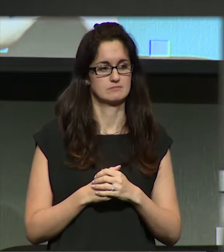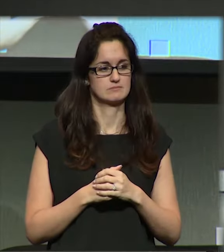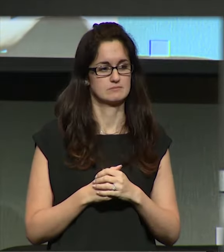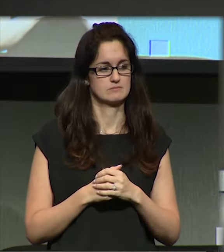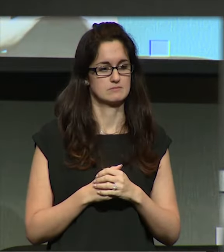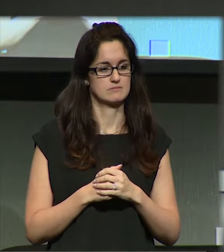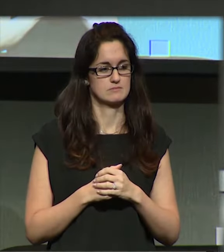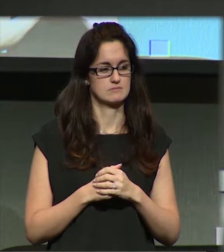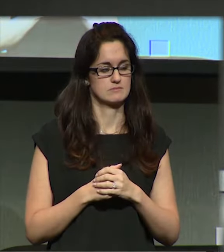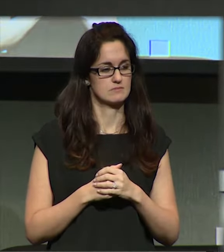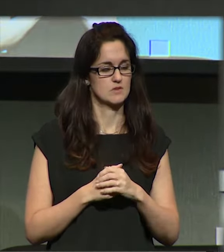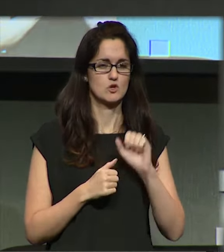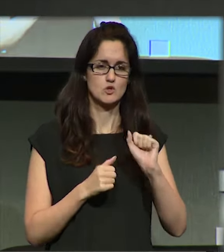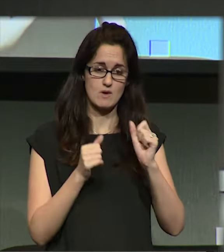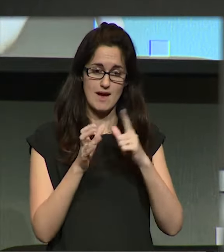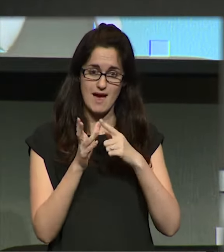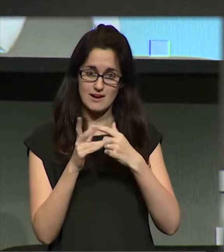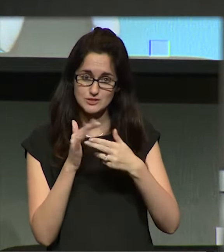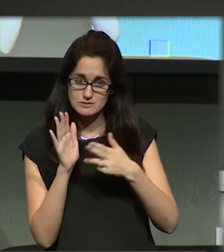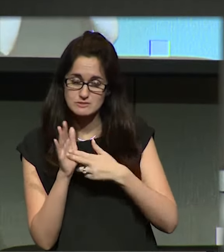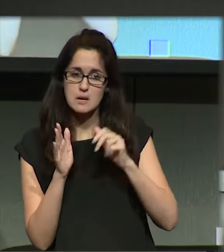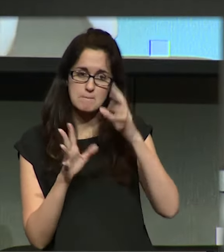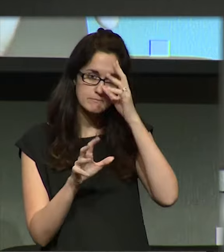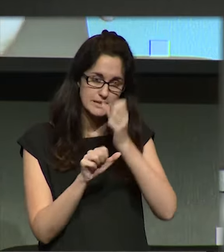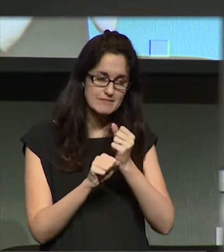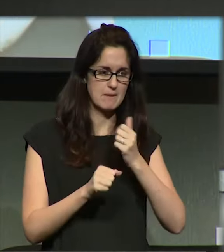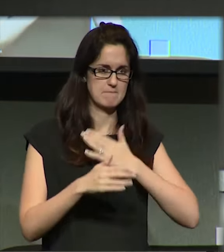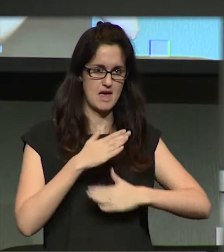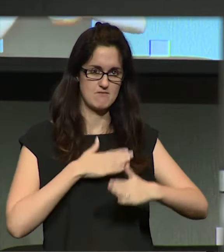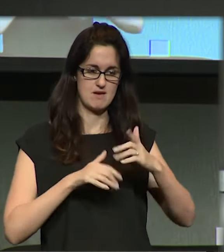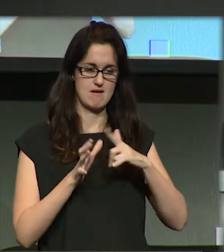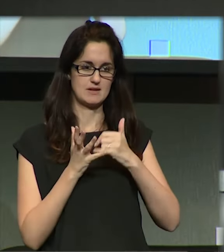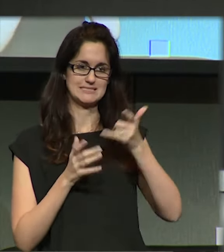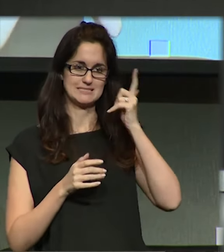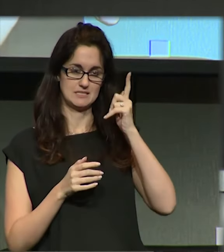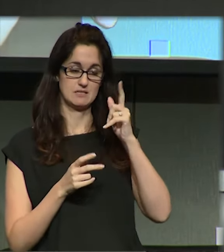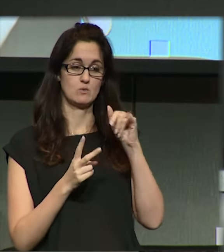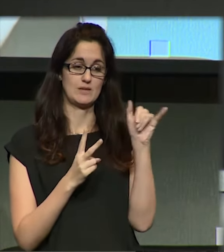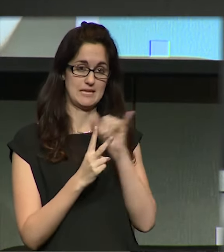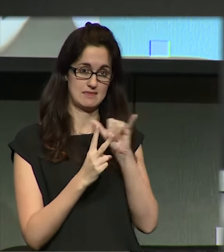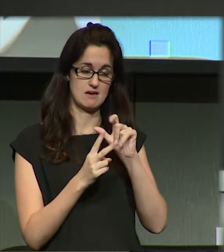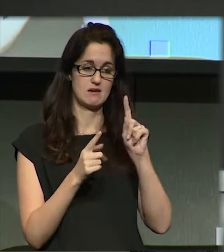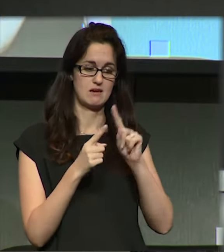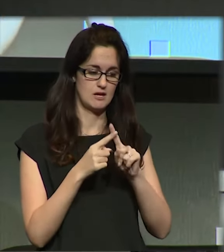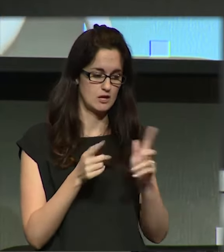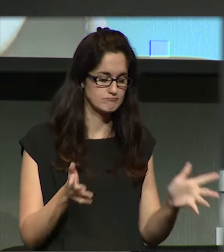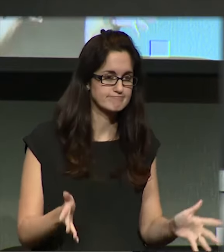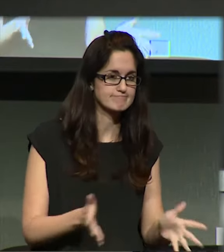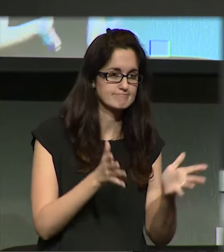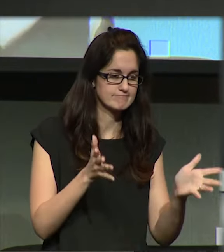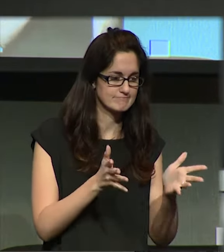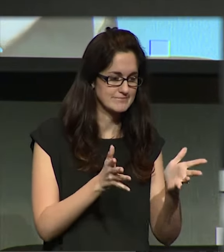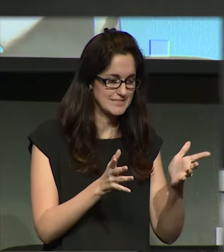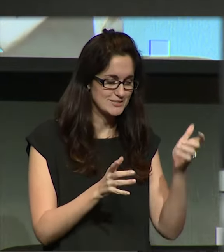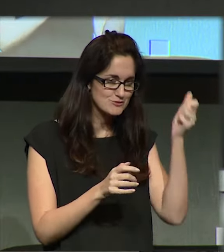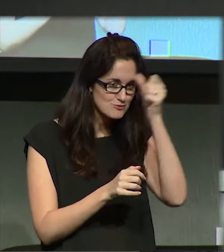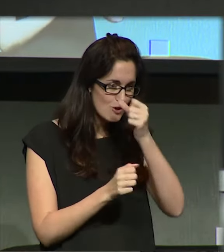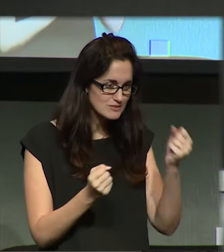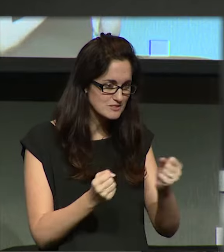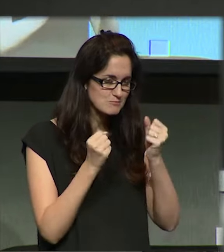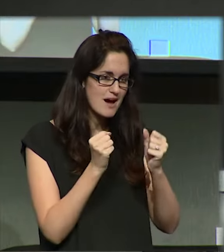your actions and beliefs and behaviours as a teacher are either designed to nurture a stronger, smarter